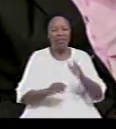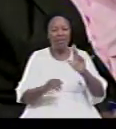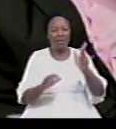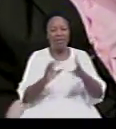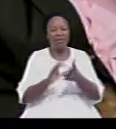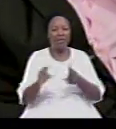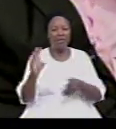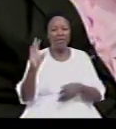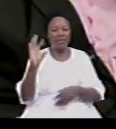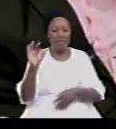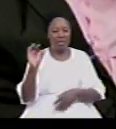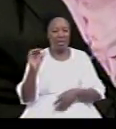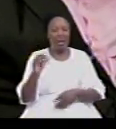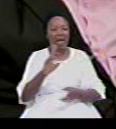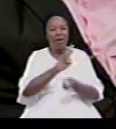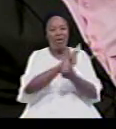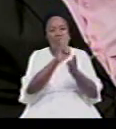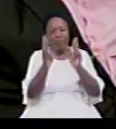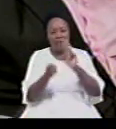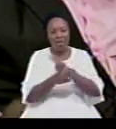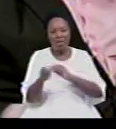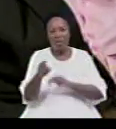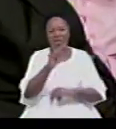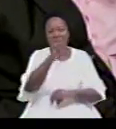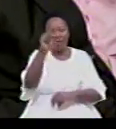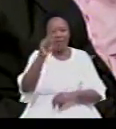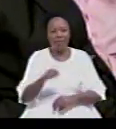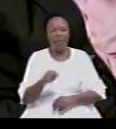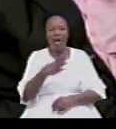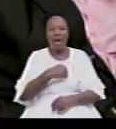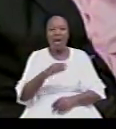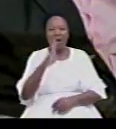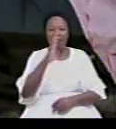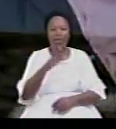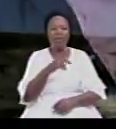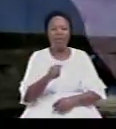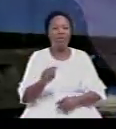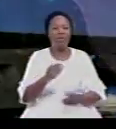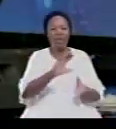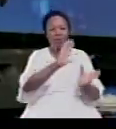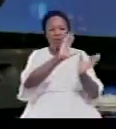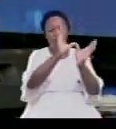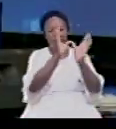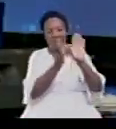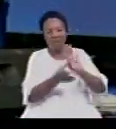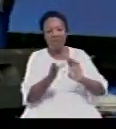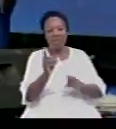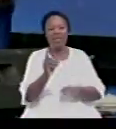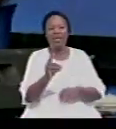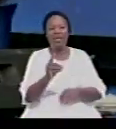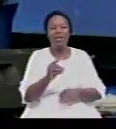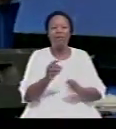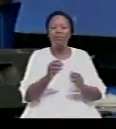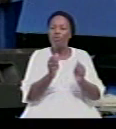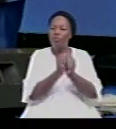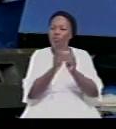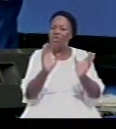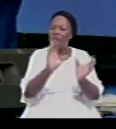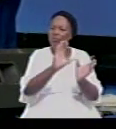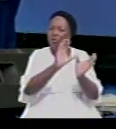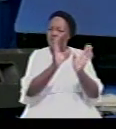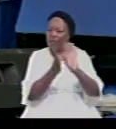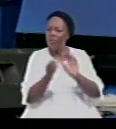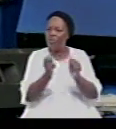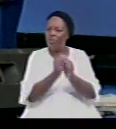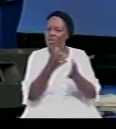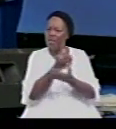19. Repent ye therefore, and be ye converted. Without conversion, you